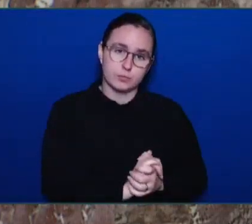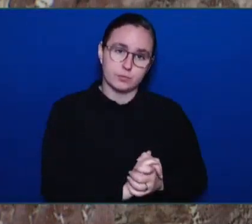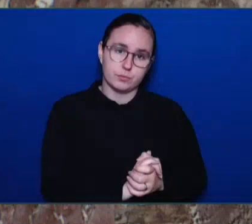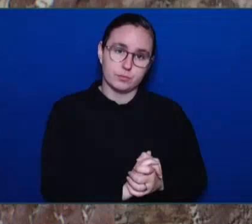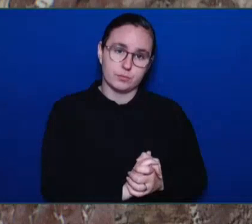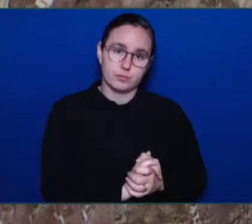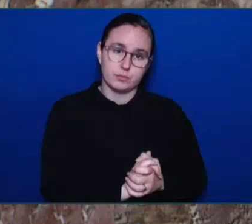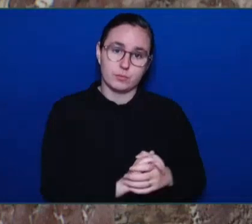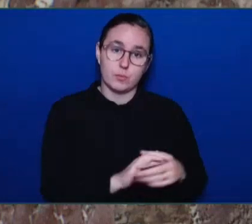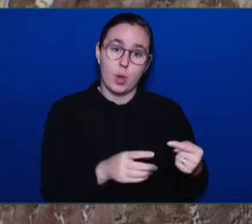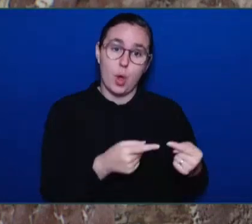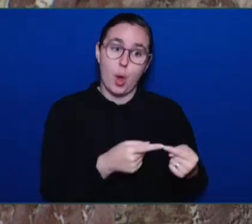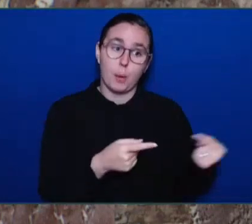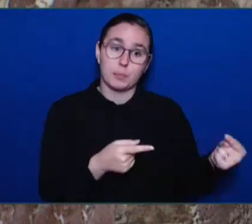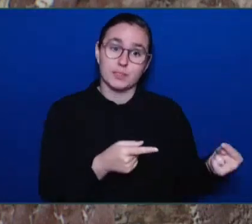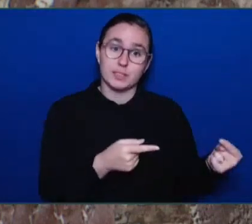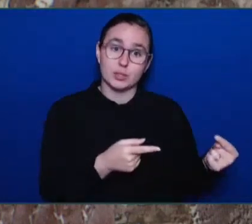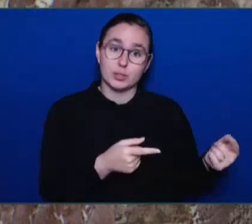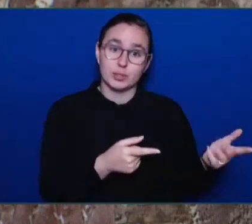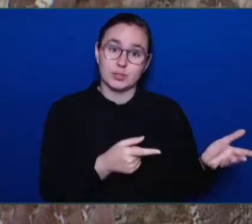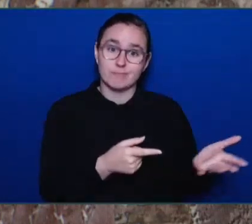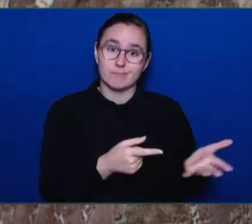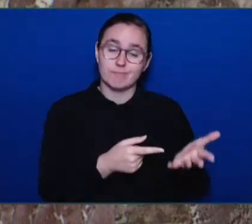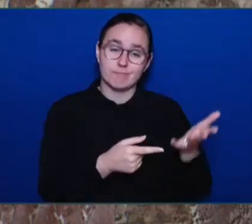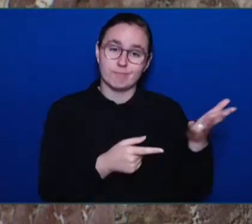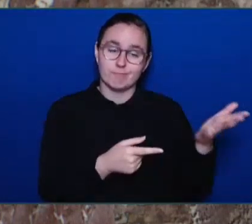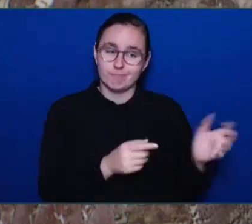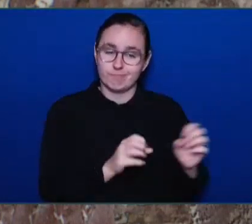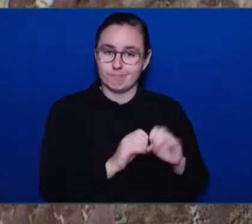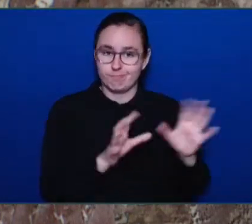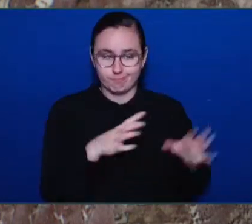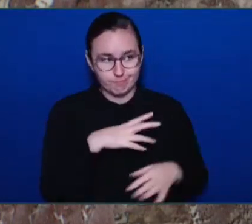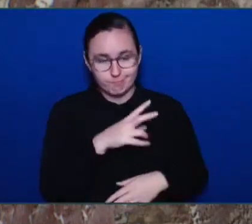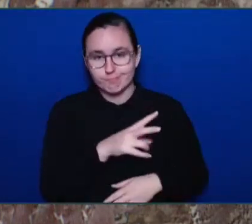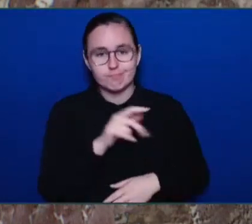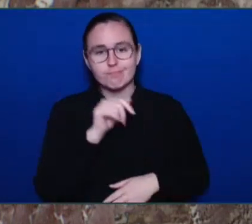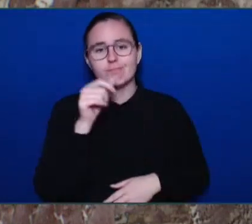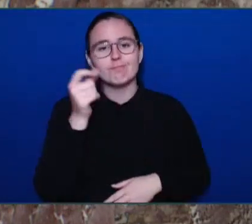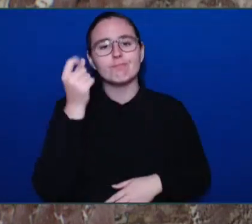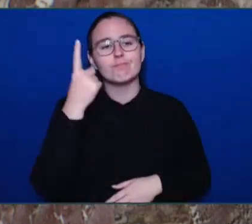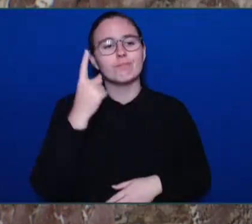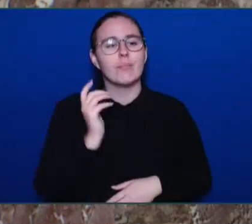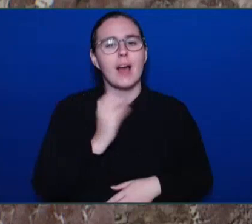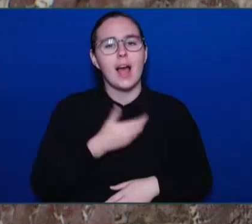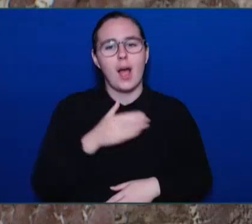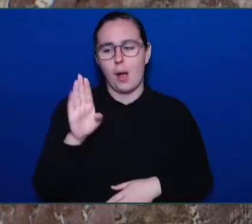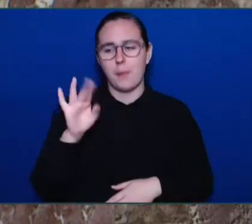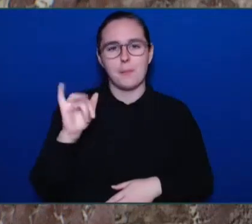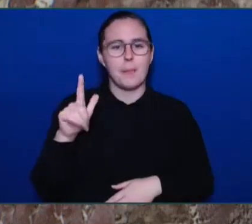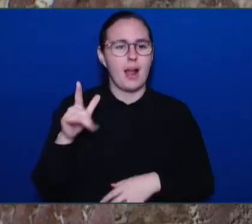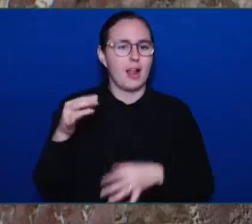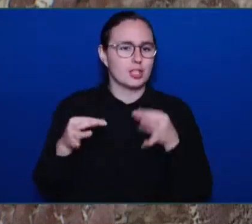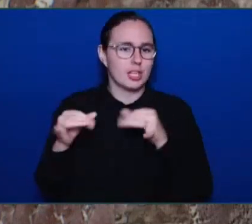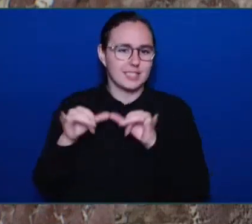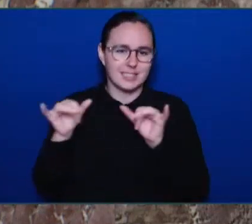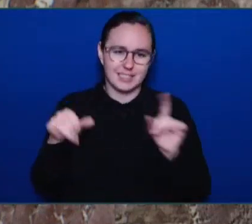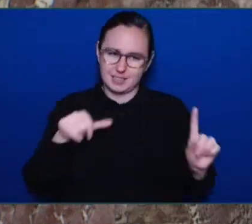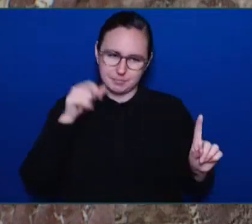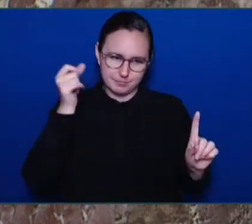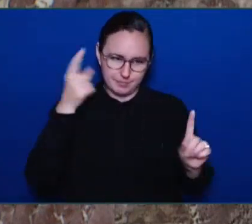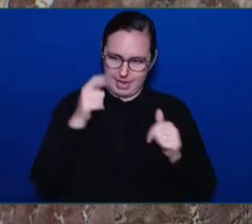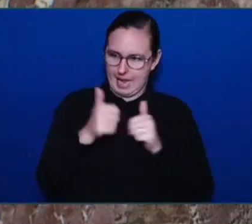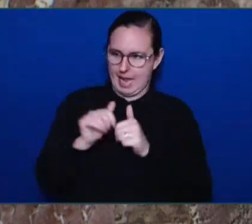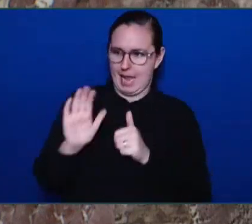our criminal justice system works would say that going to Ottawa passing the buck,